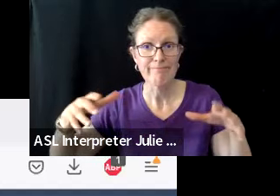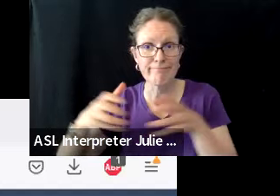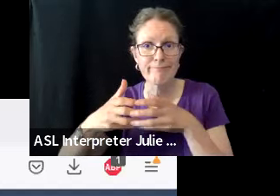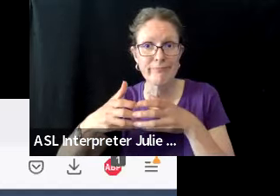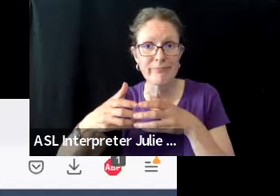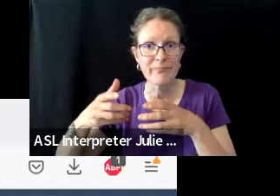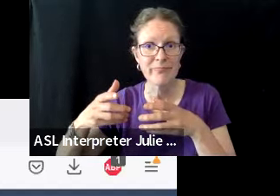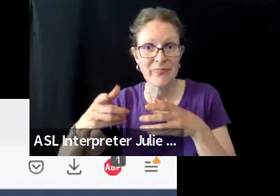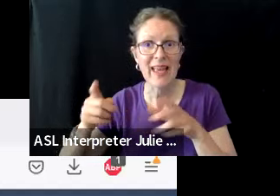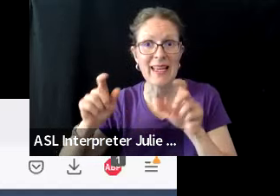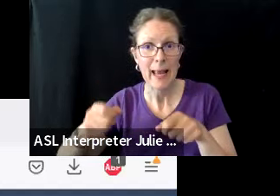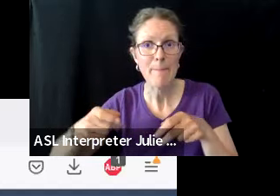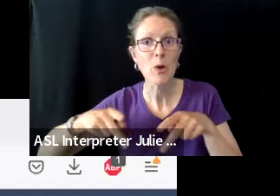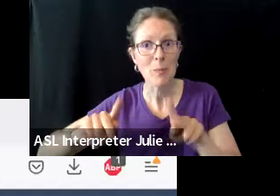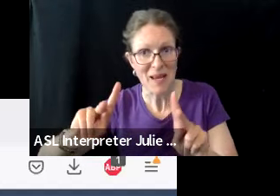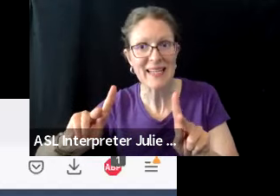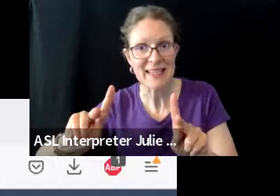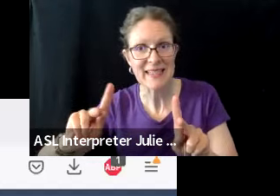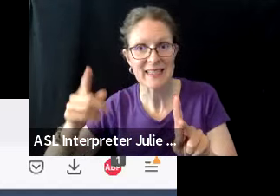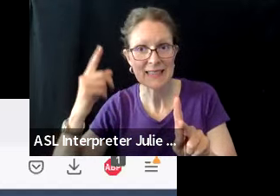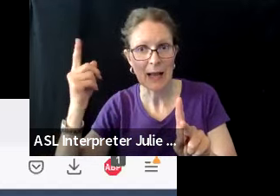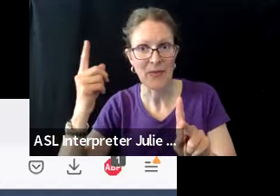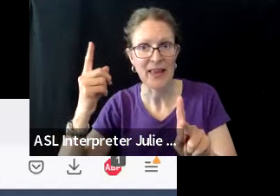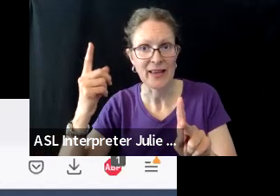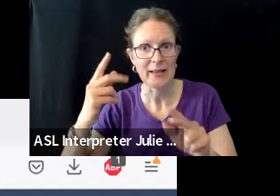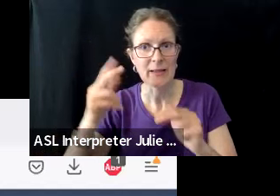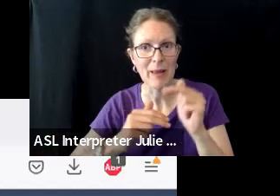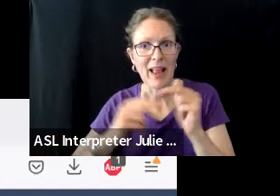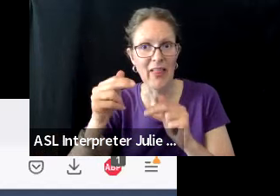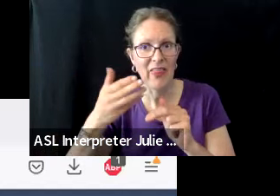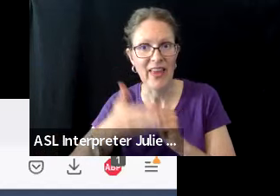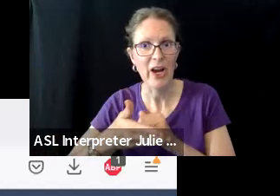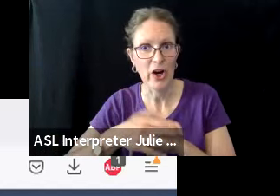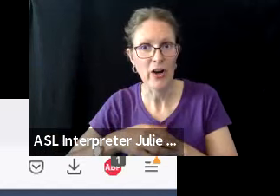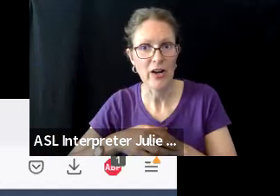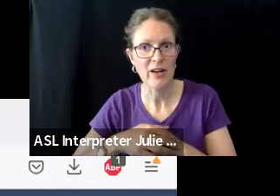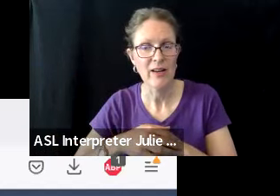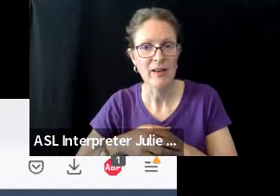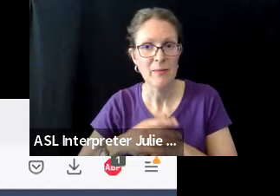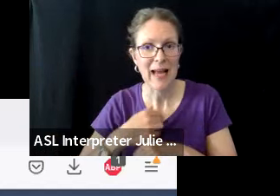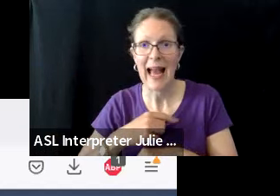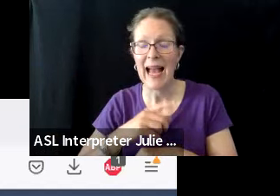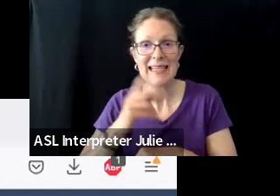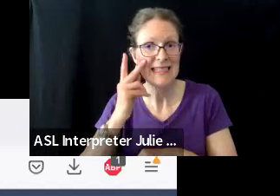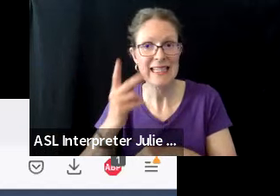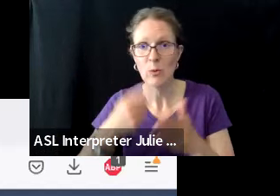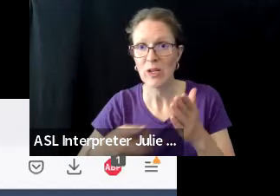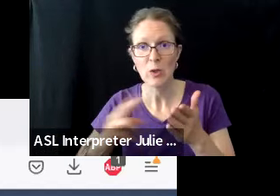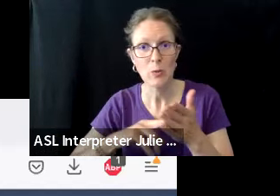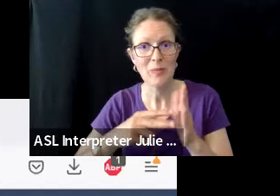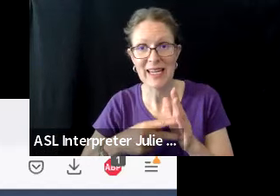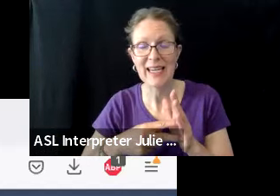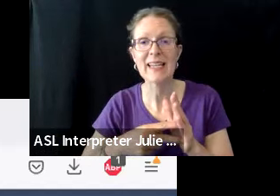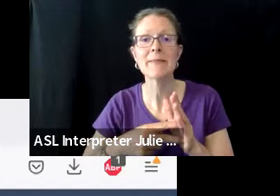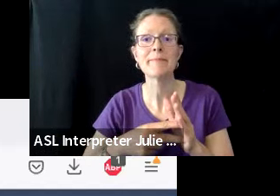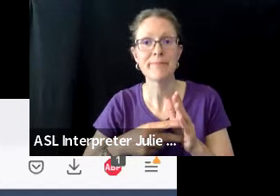at least permit something to be built on it. But I'd certainly see what you're talking about, and it does look like